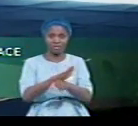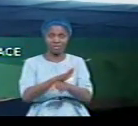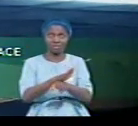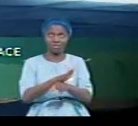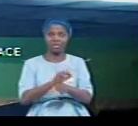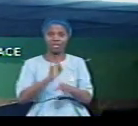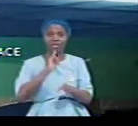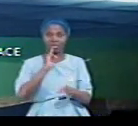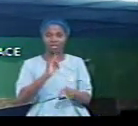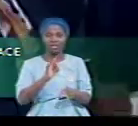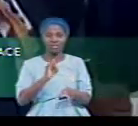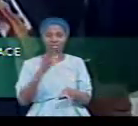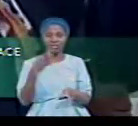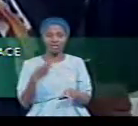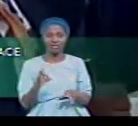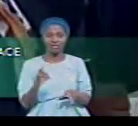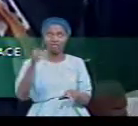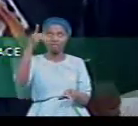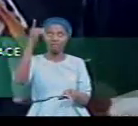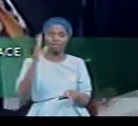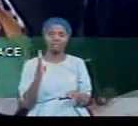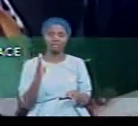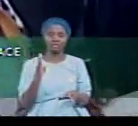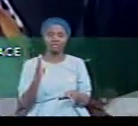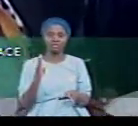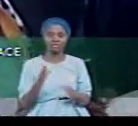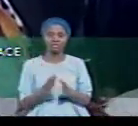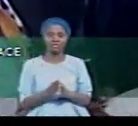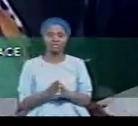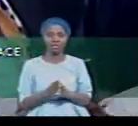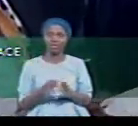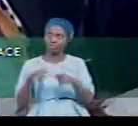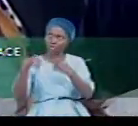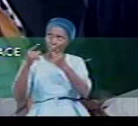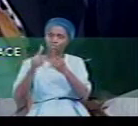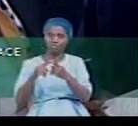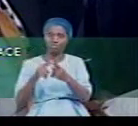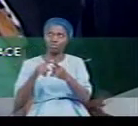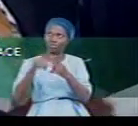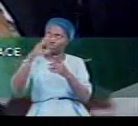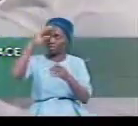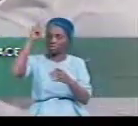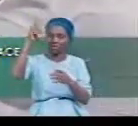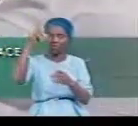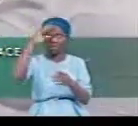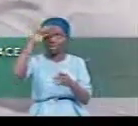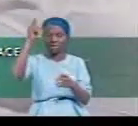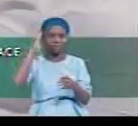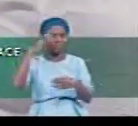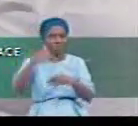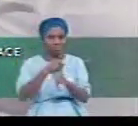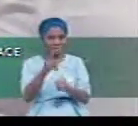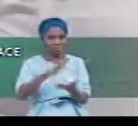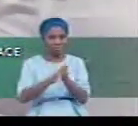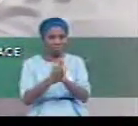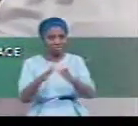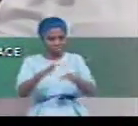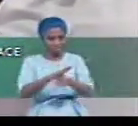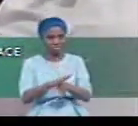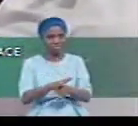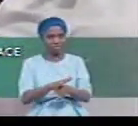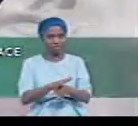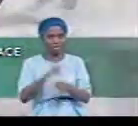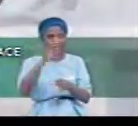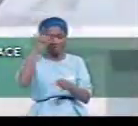is of God. Go to Him, He'll make you sufficient. He'll make the grace of